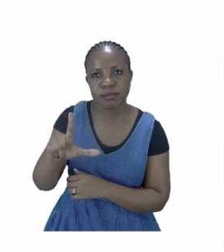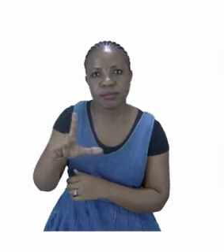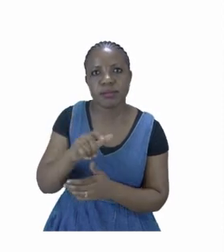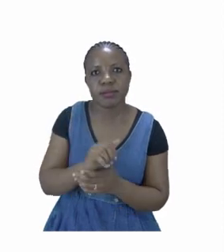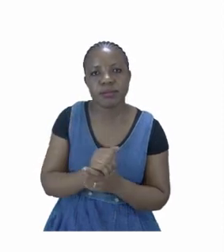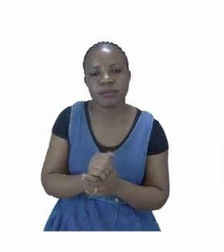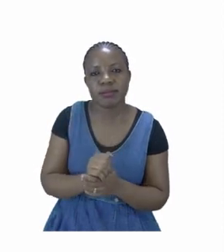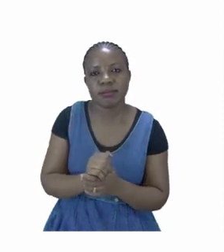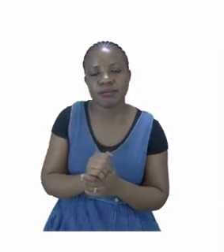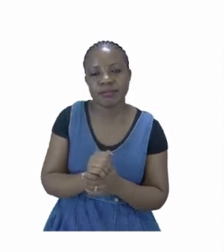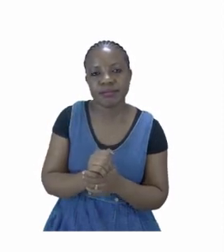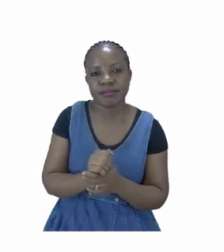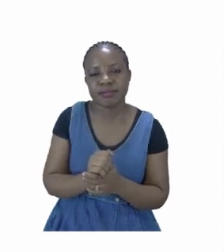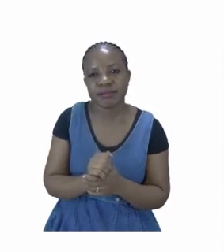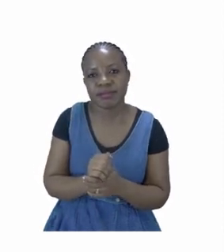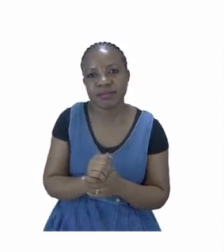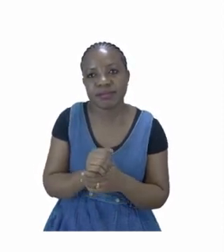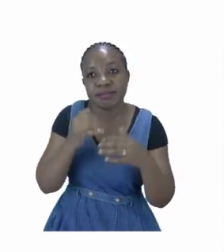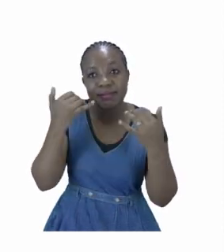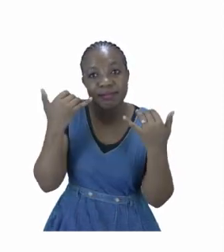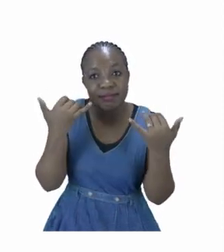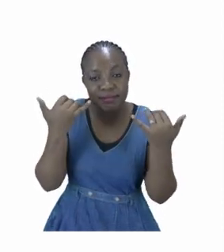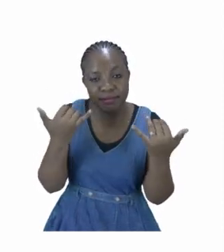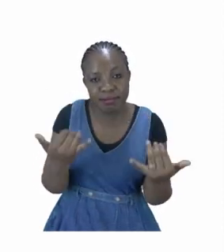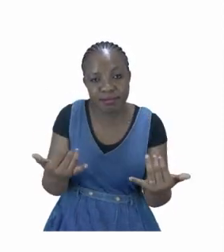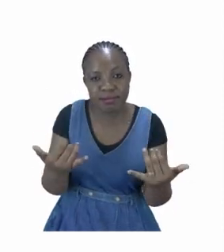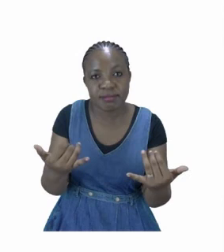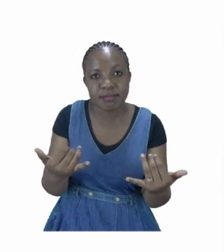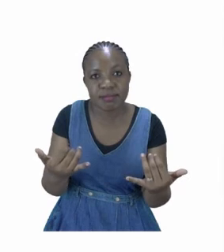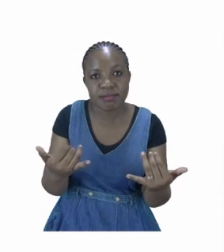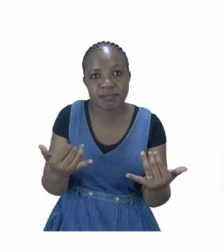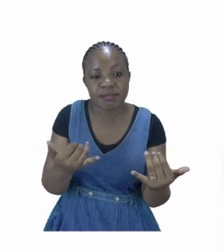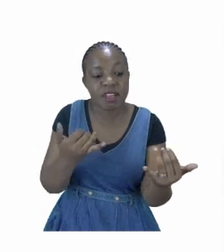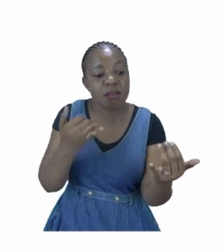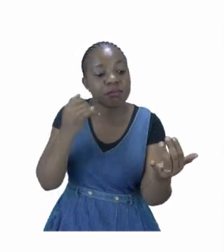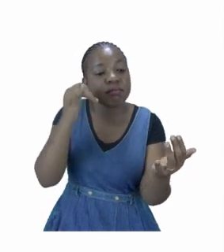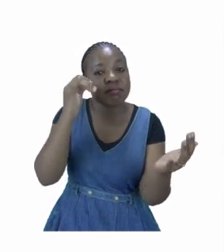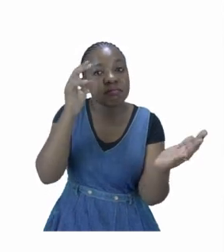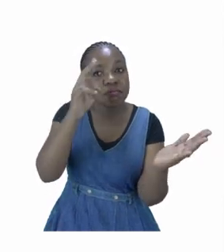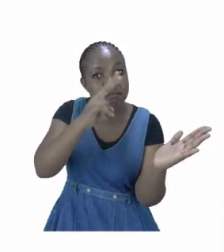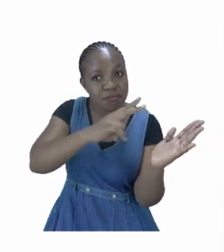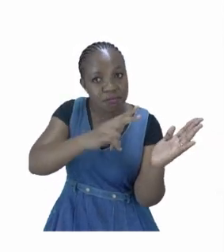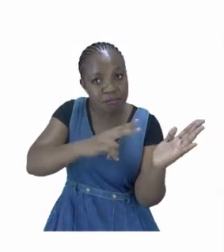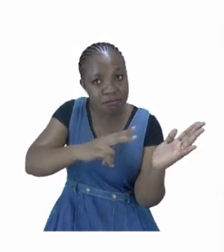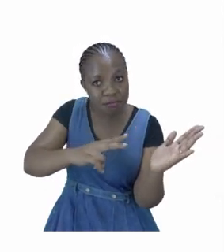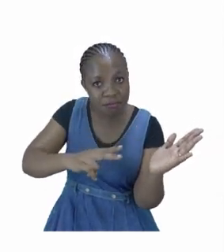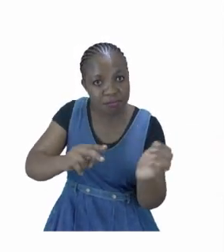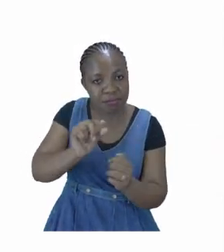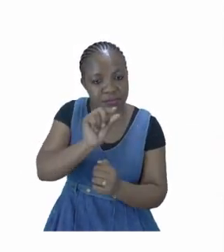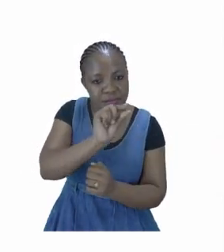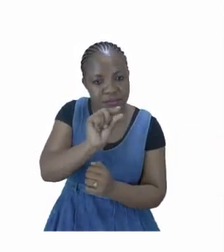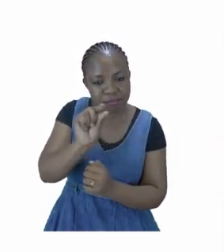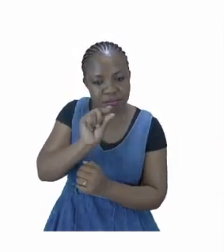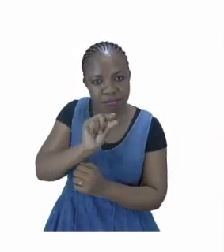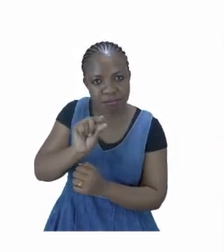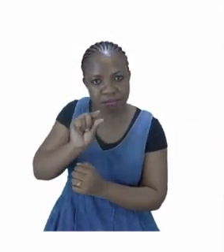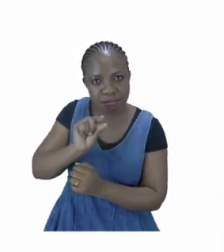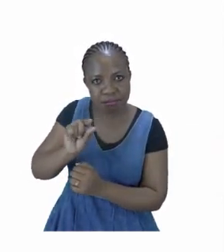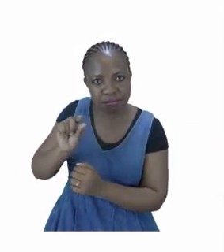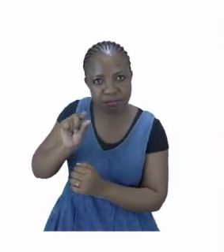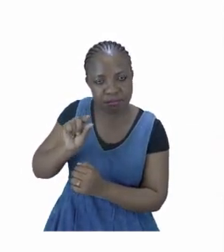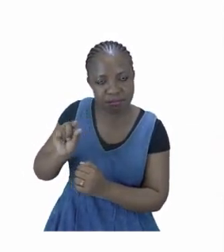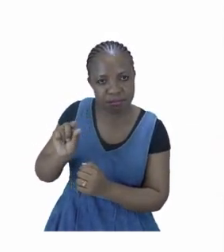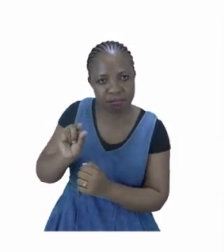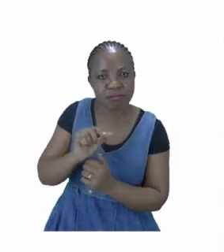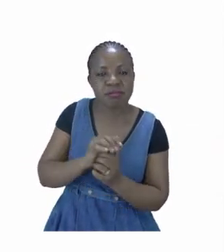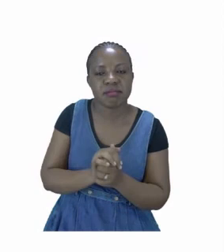Very good. Now we are going to try and read each word from the sploshes that we